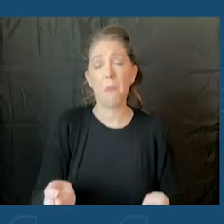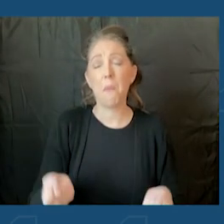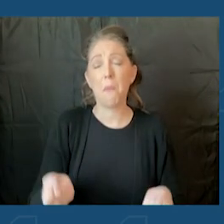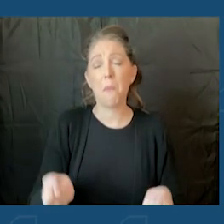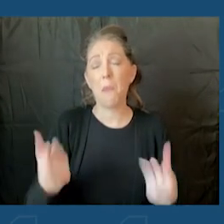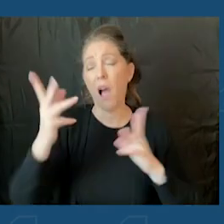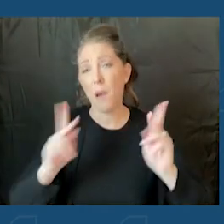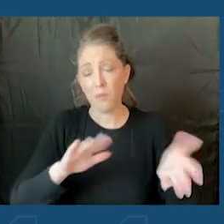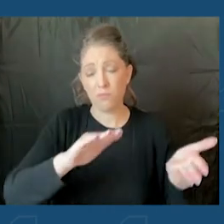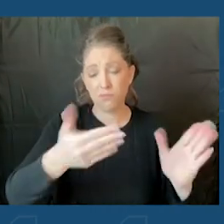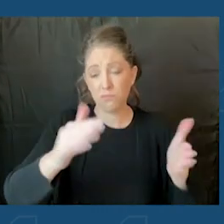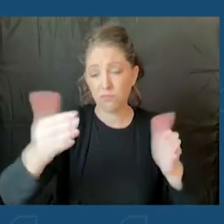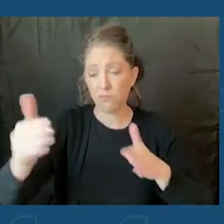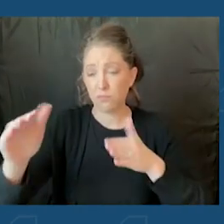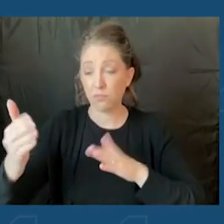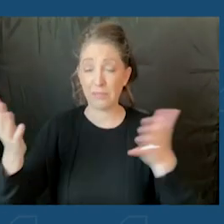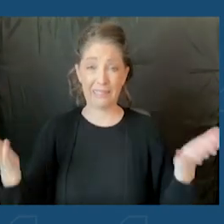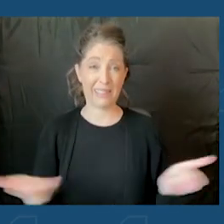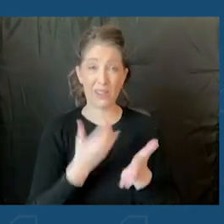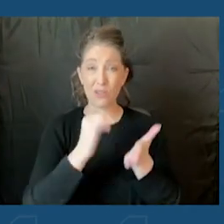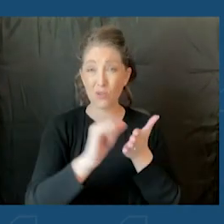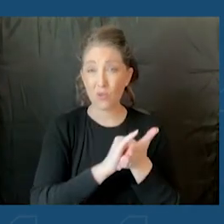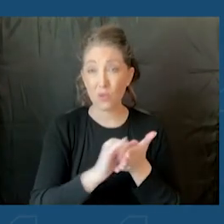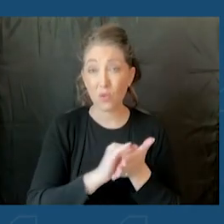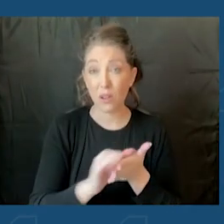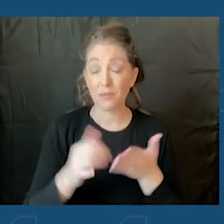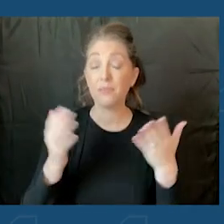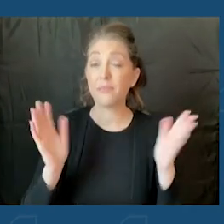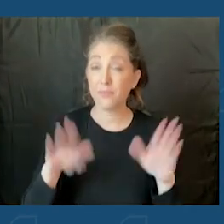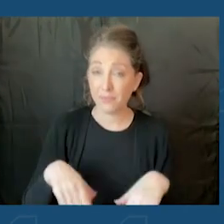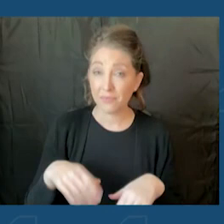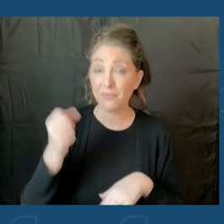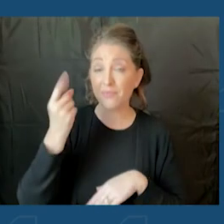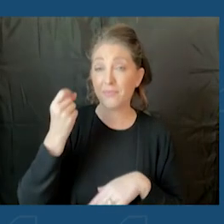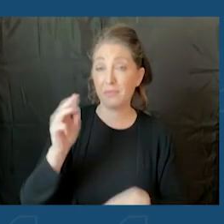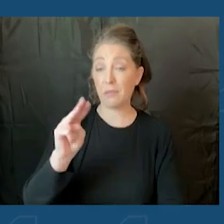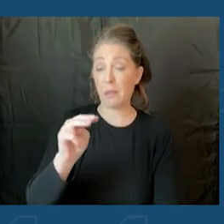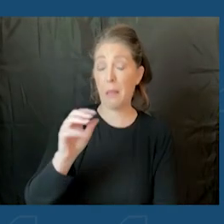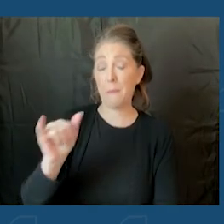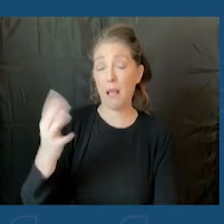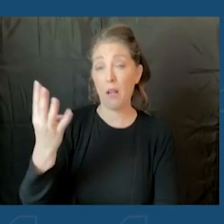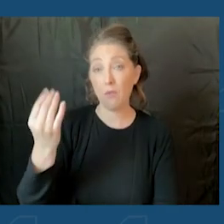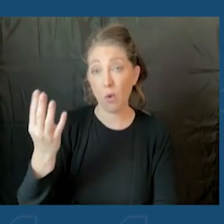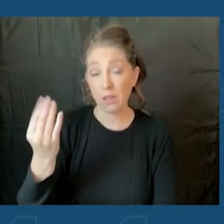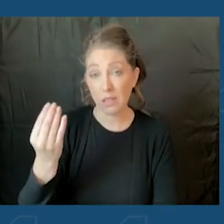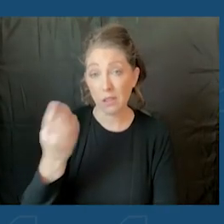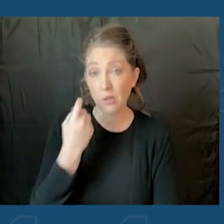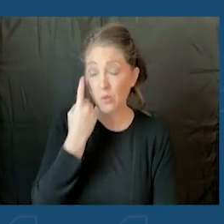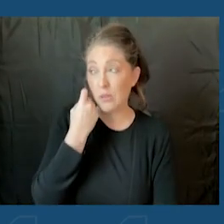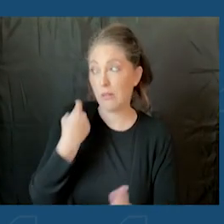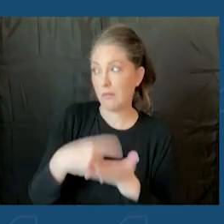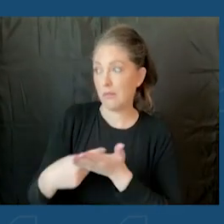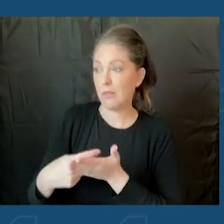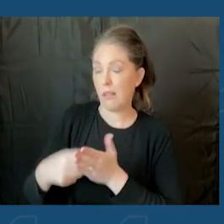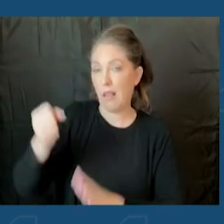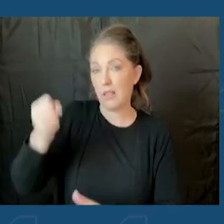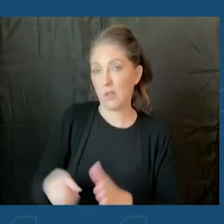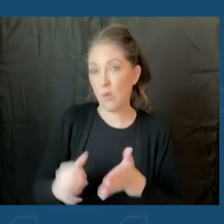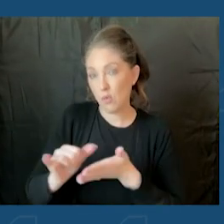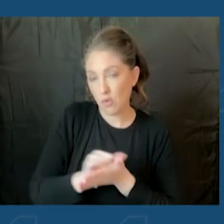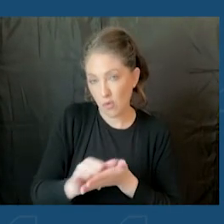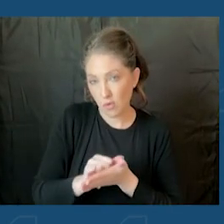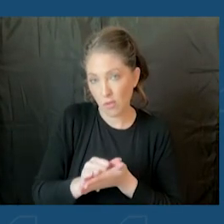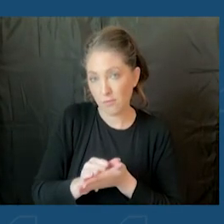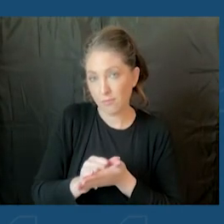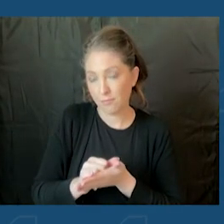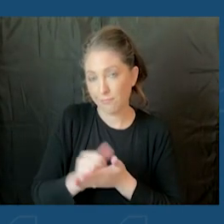in New York. And on May 14th, we just spoke about the southern part of Western New York, an area I know very well.